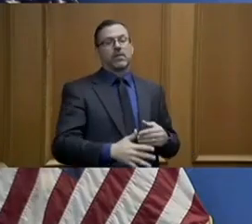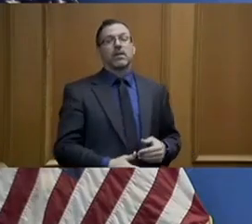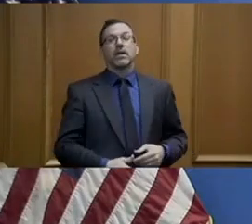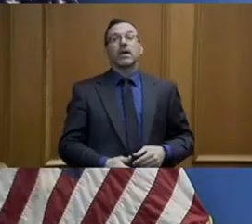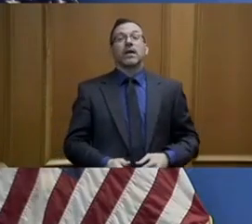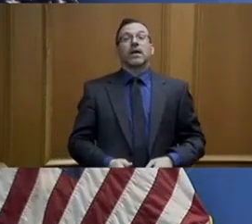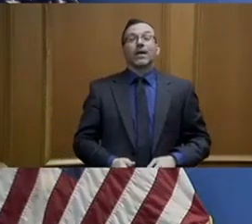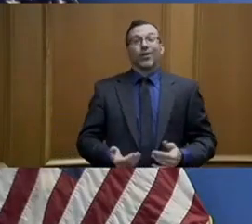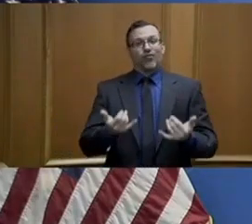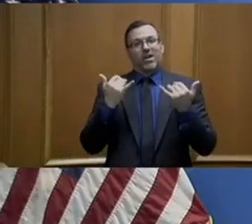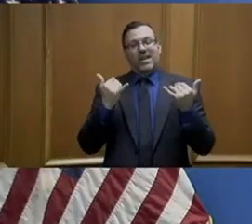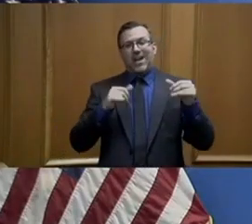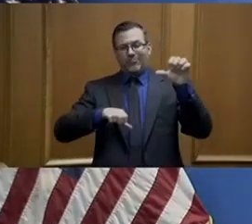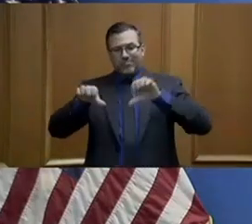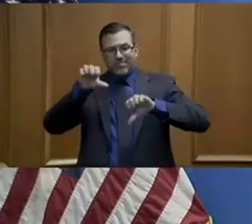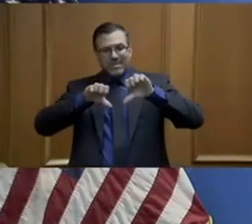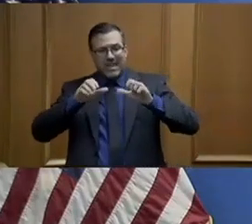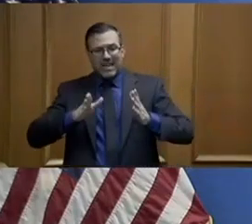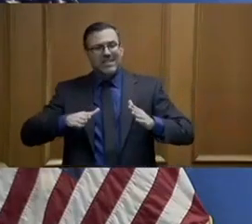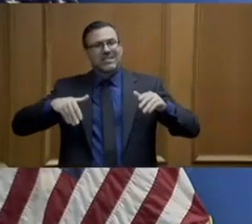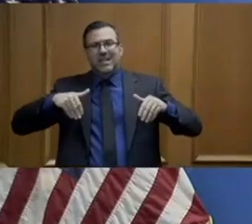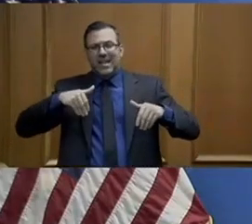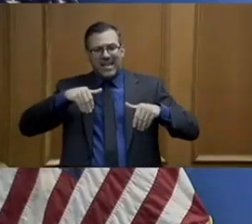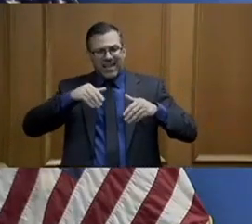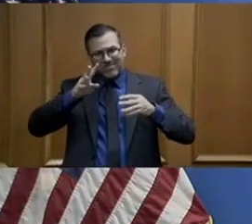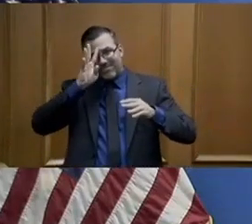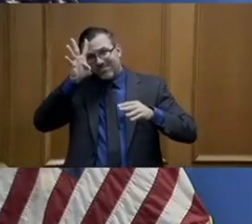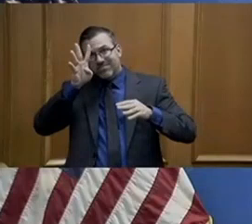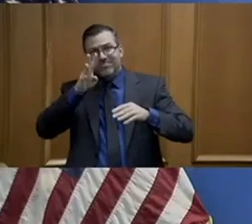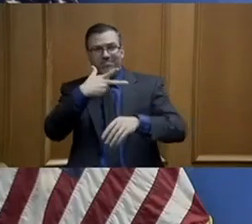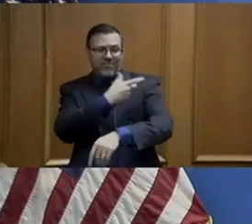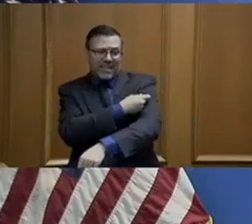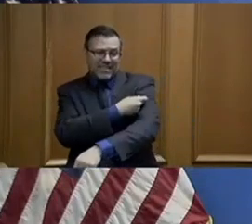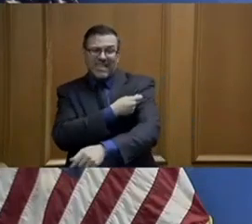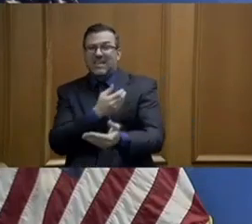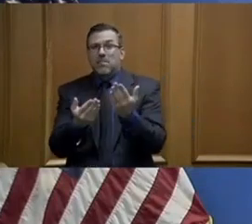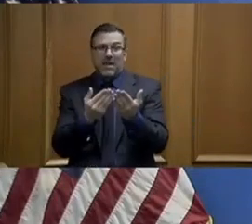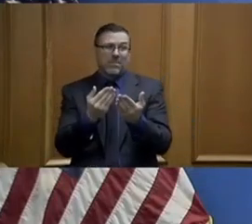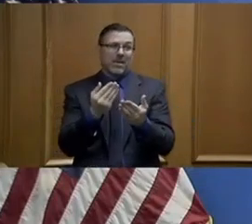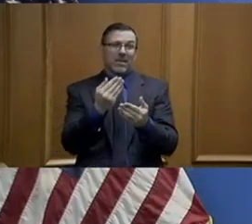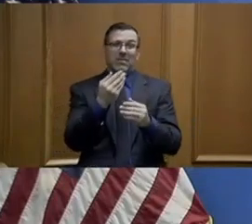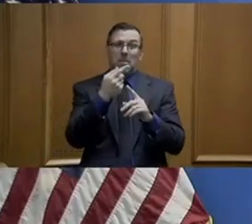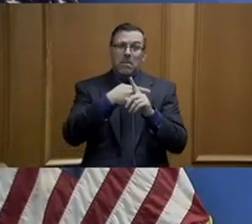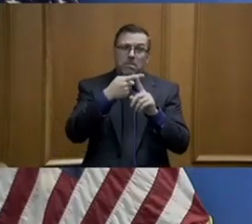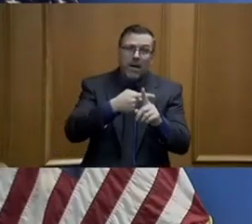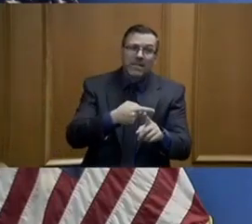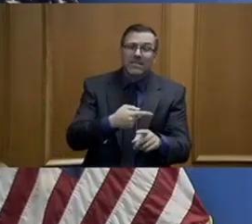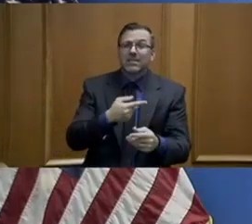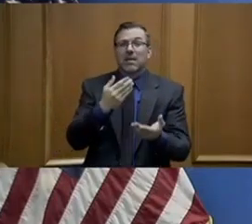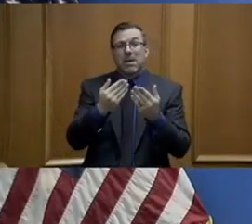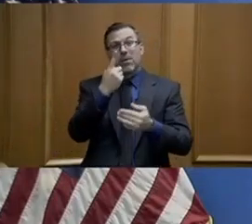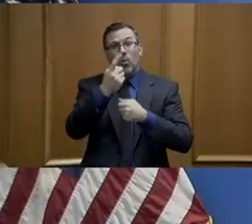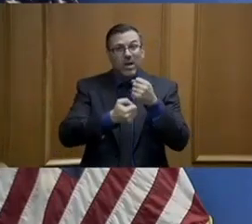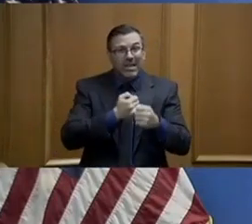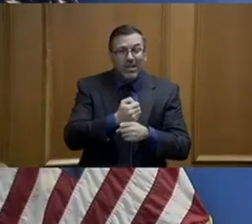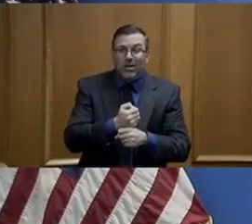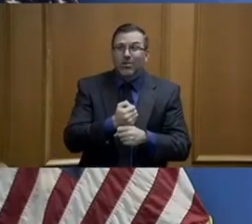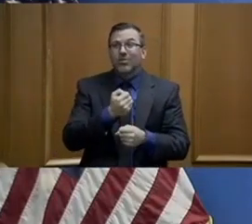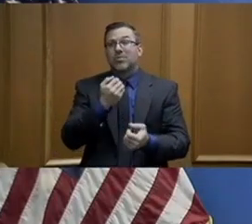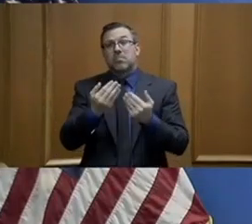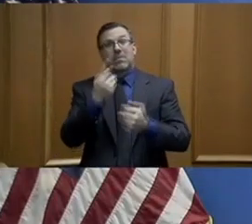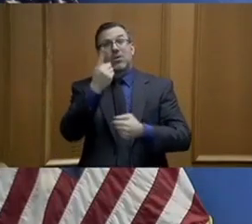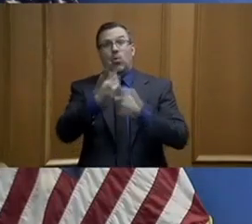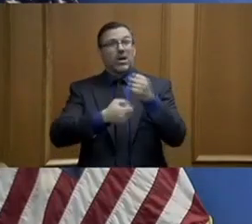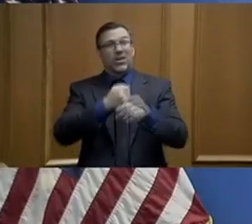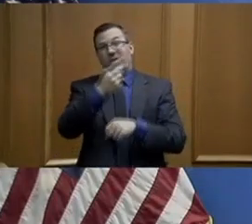virus, months, maybe a year and a half, until we have a vaccine, social distancing is a